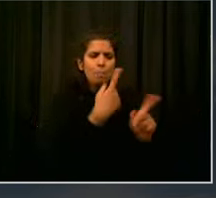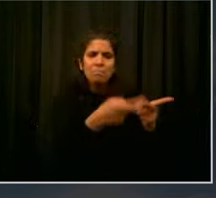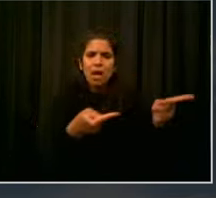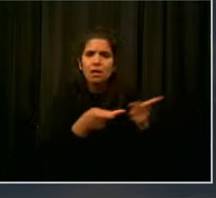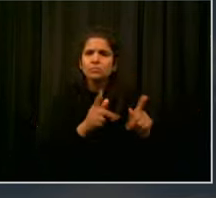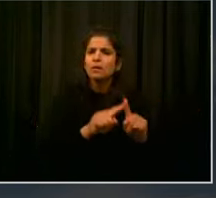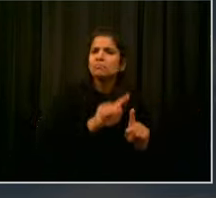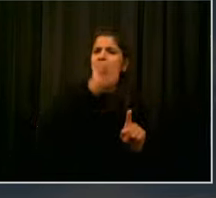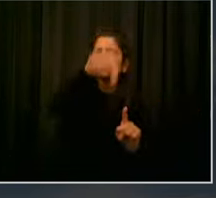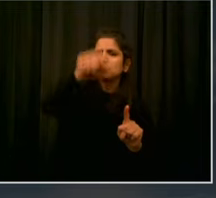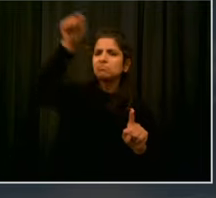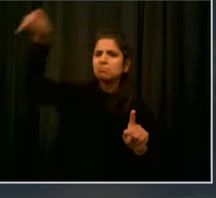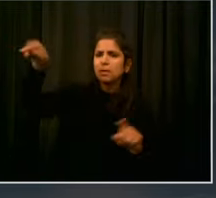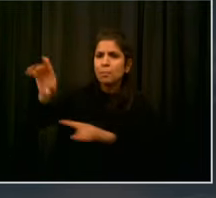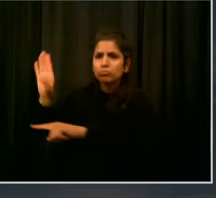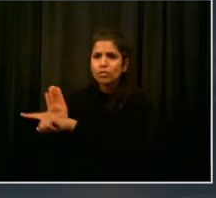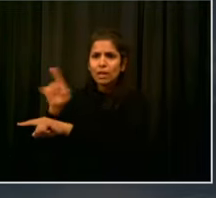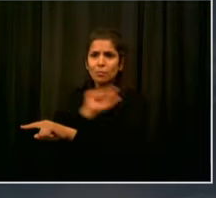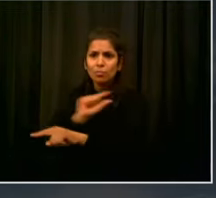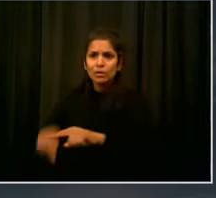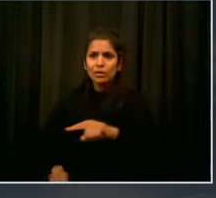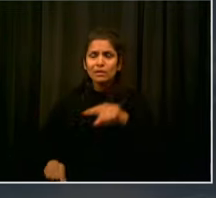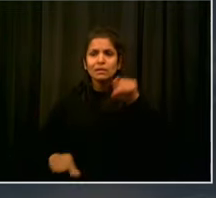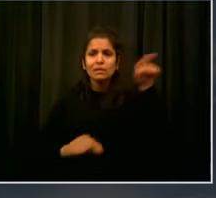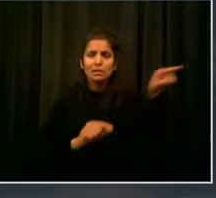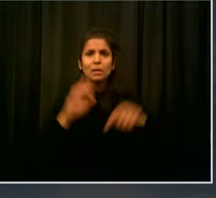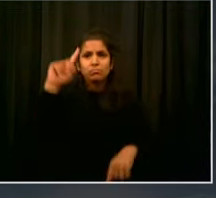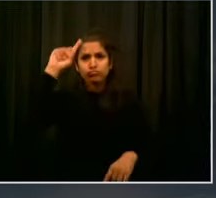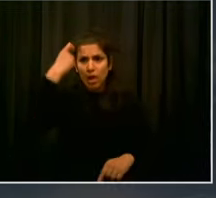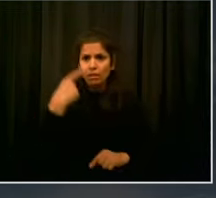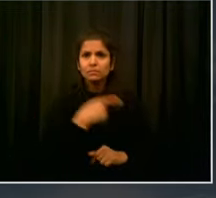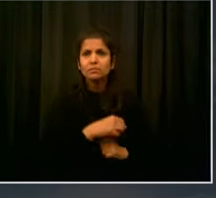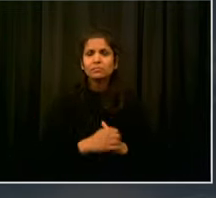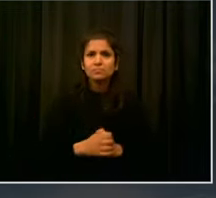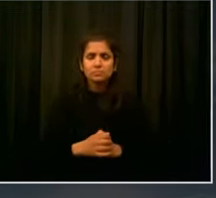where pre-staged bricks are being placed.